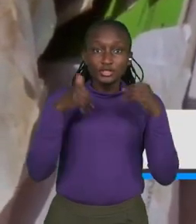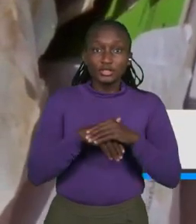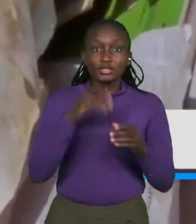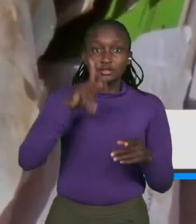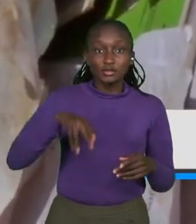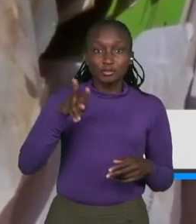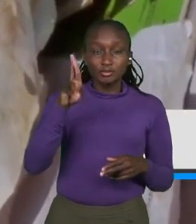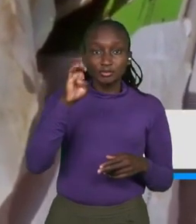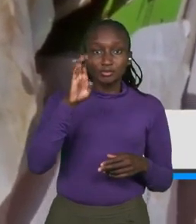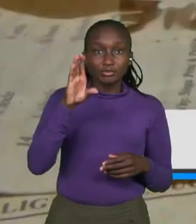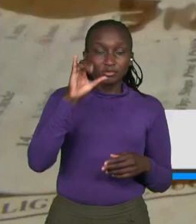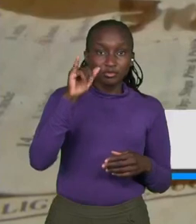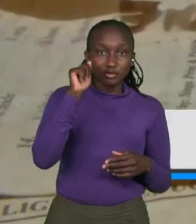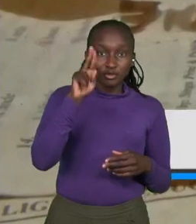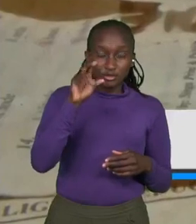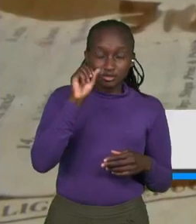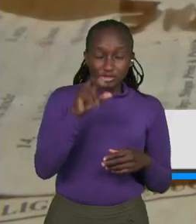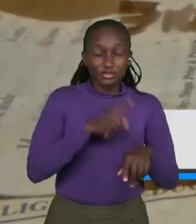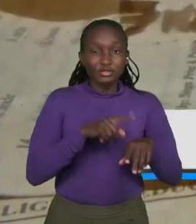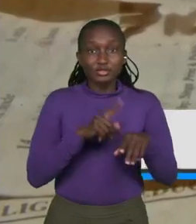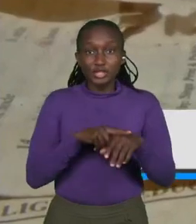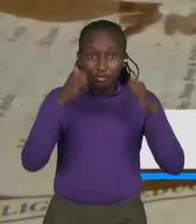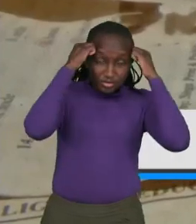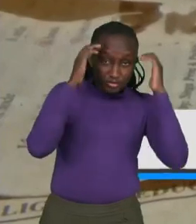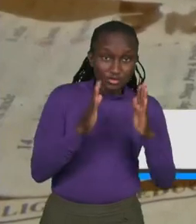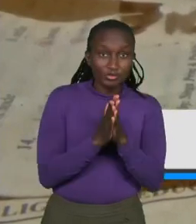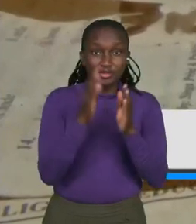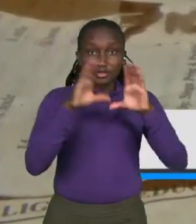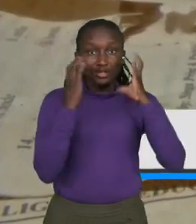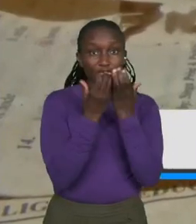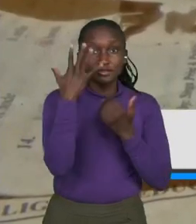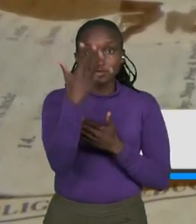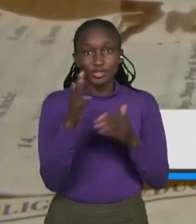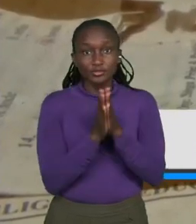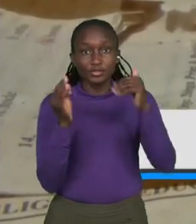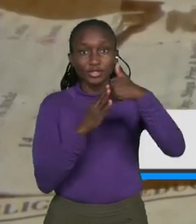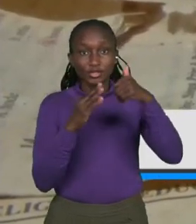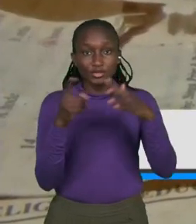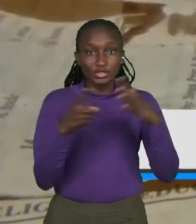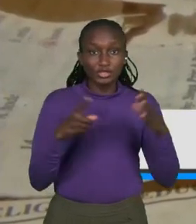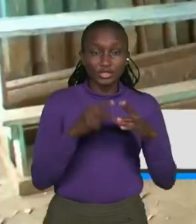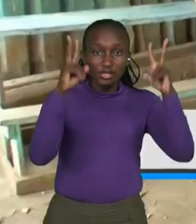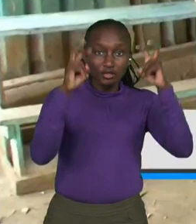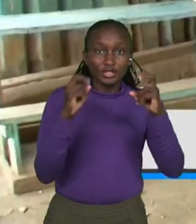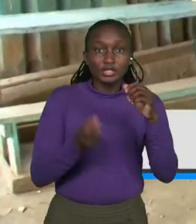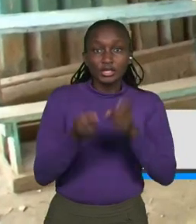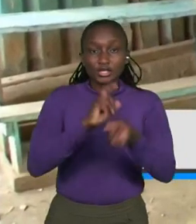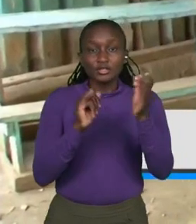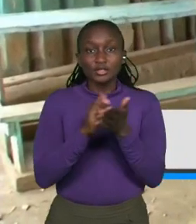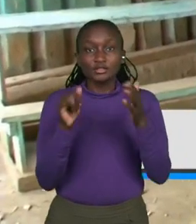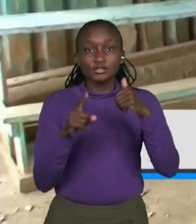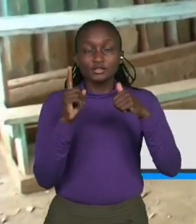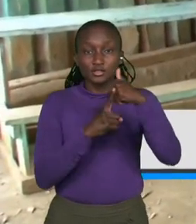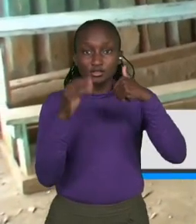Precious Talent School that occurred as the students of Class 5 and Class 8 were starting the morning lessons. He added that 64 had been taken